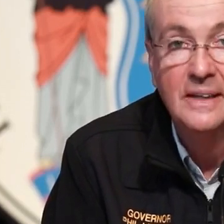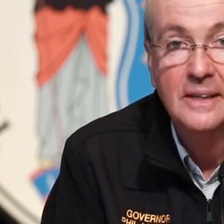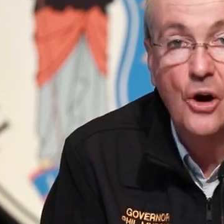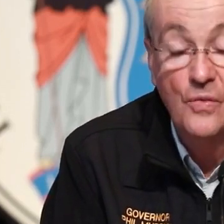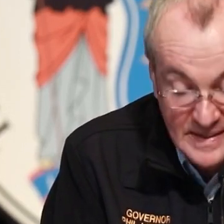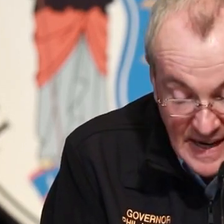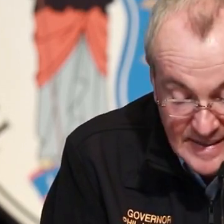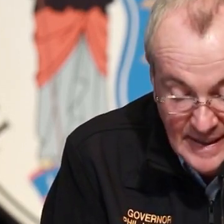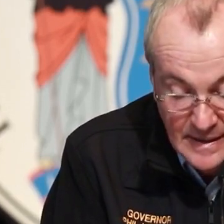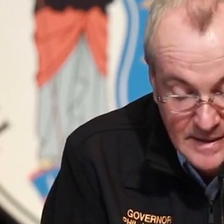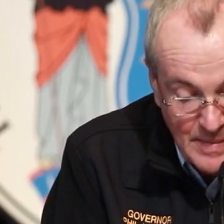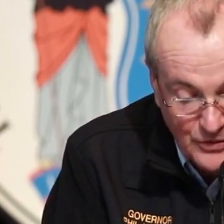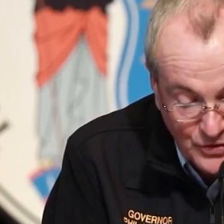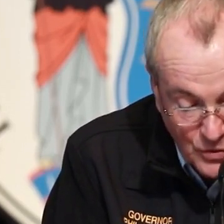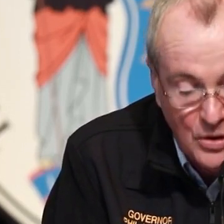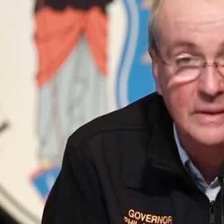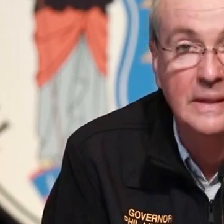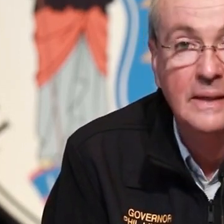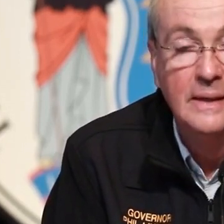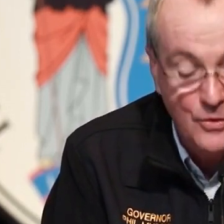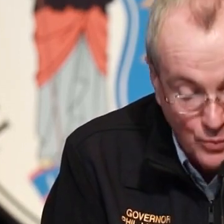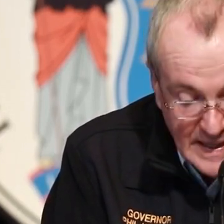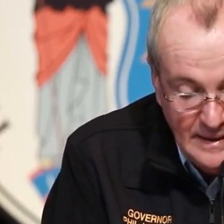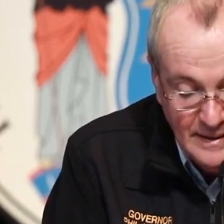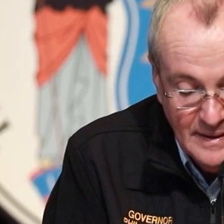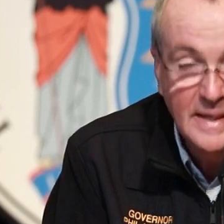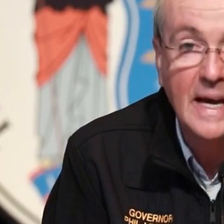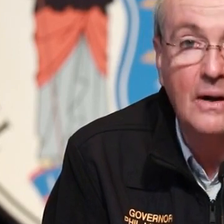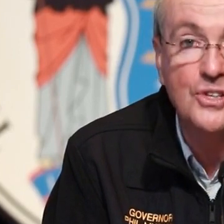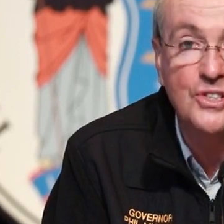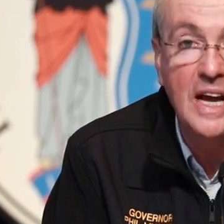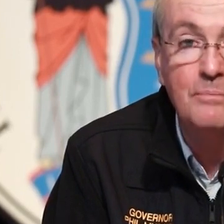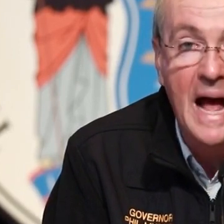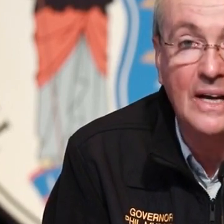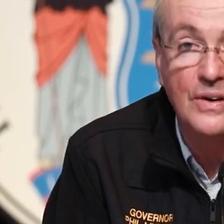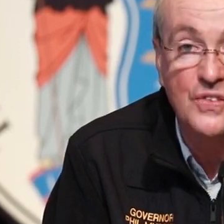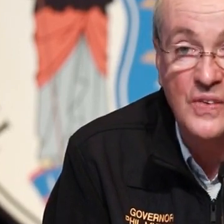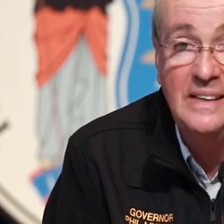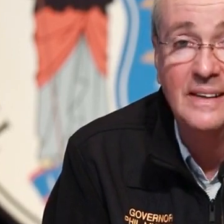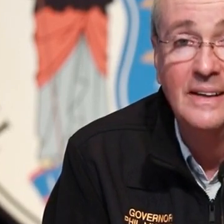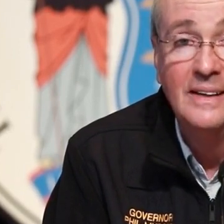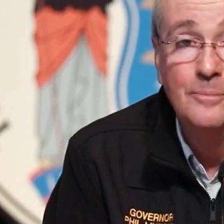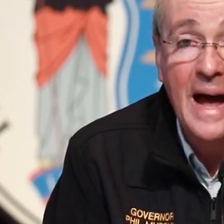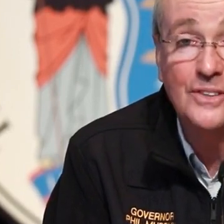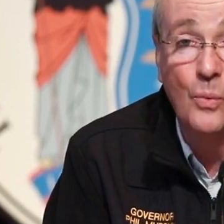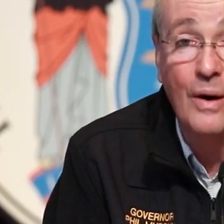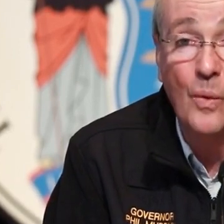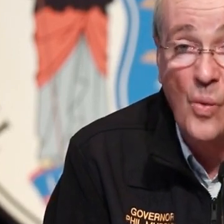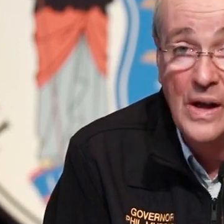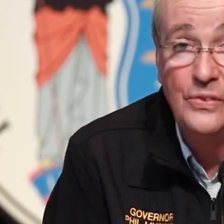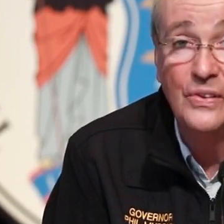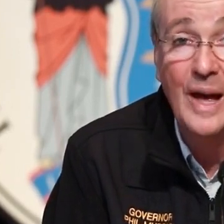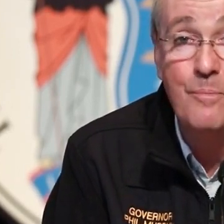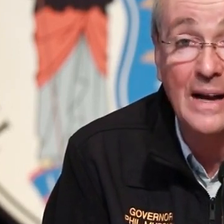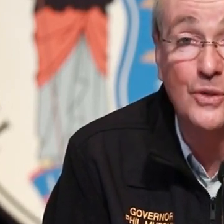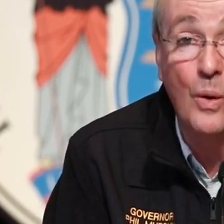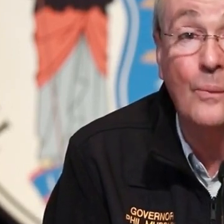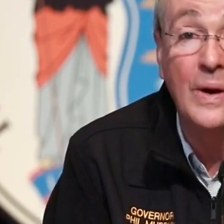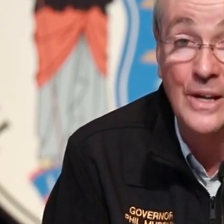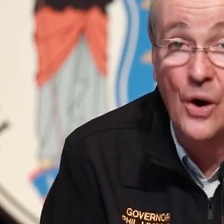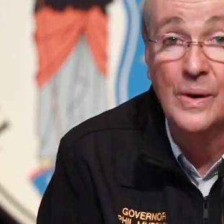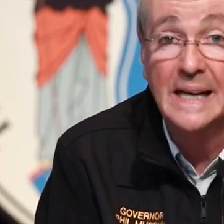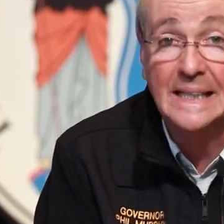defeat COVID-19 and come out strong and ready to get our state back on its feet, back to where it was, and back